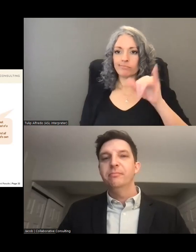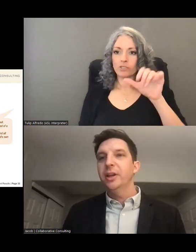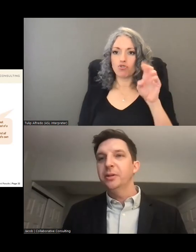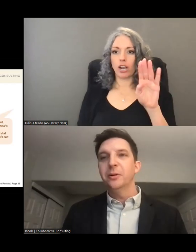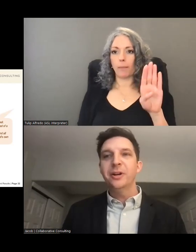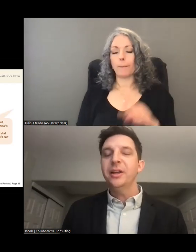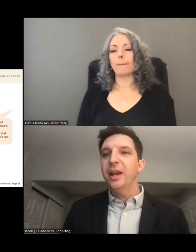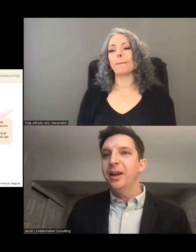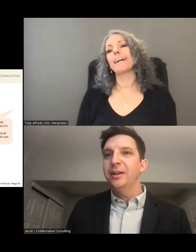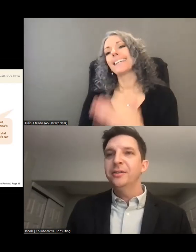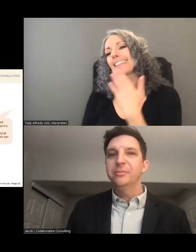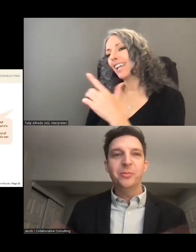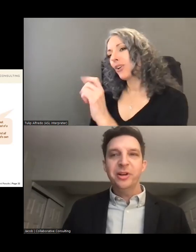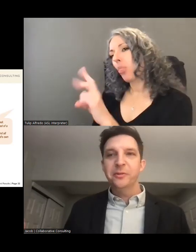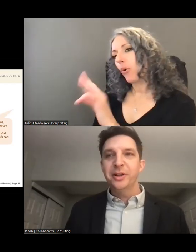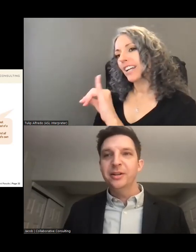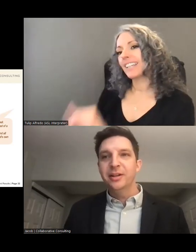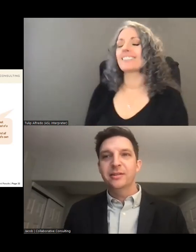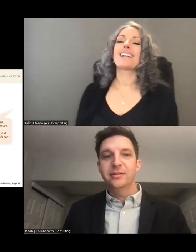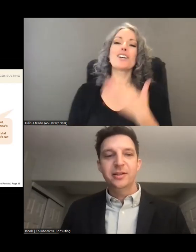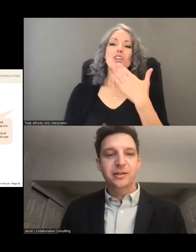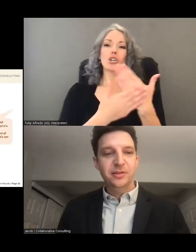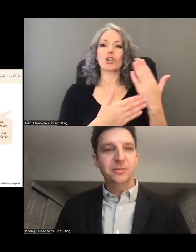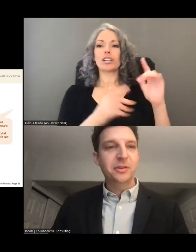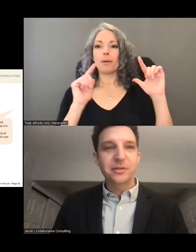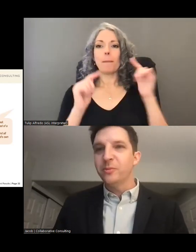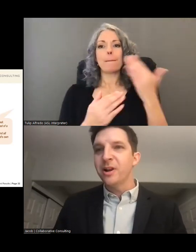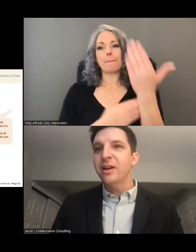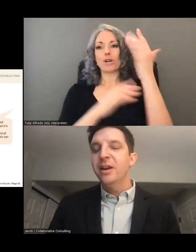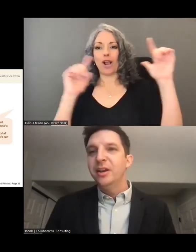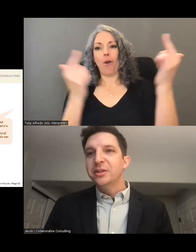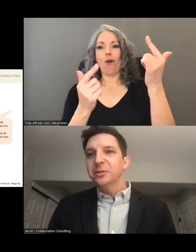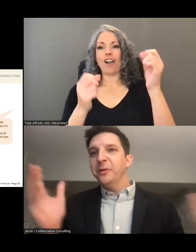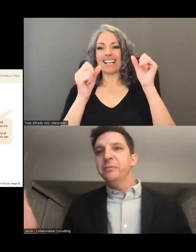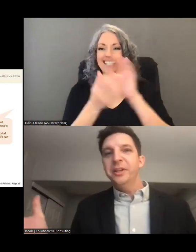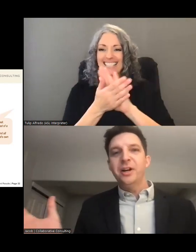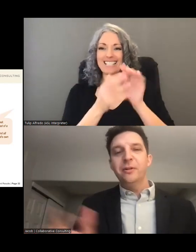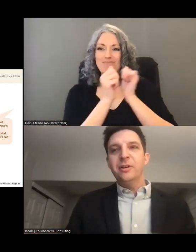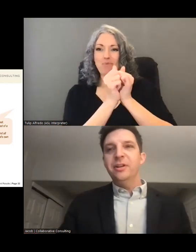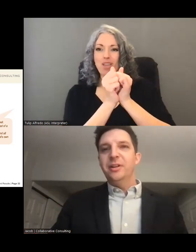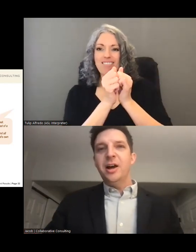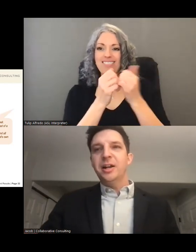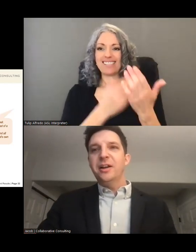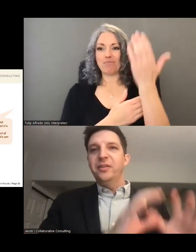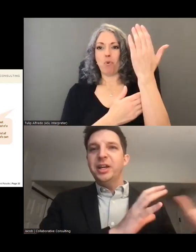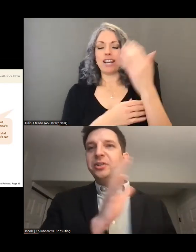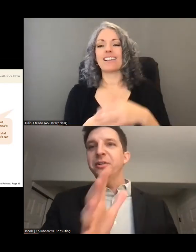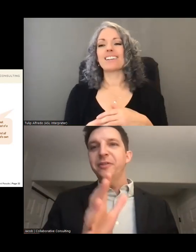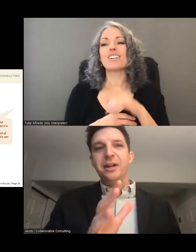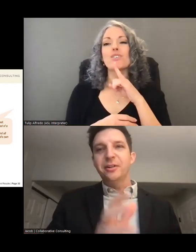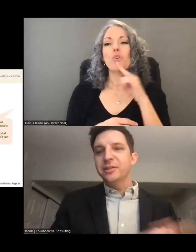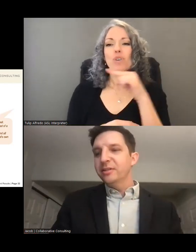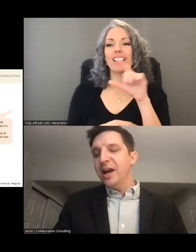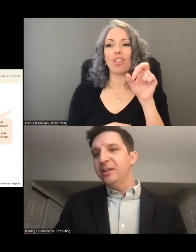Great. Thank you, Lori. And good morning, everybody. It's nice to visit with you this morning. So Lori really covered kind of the